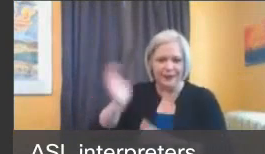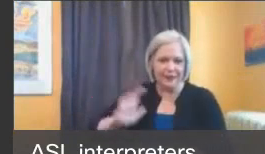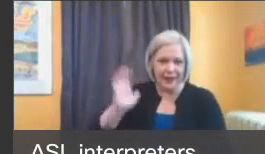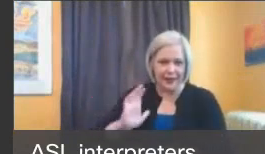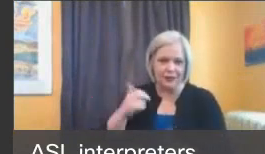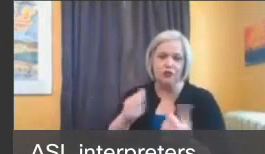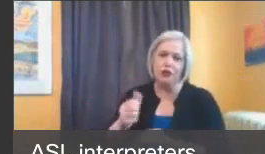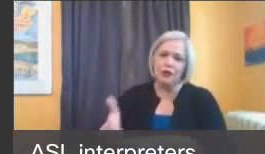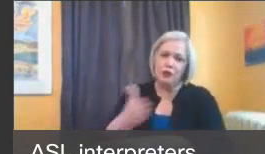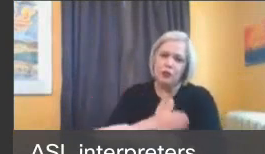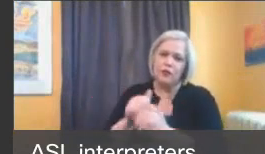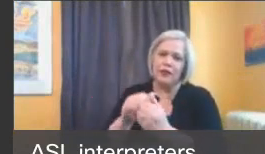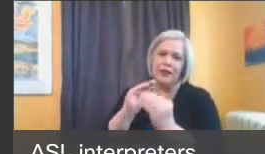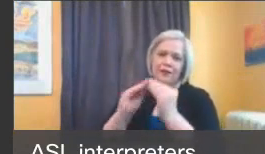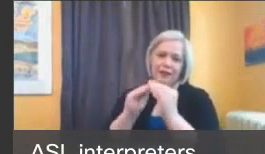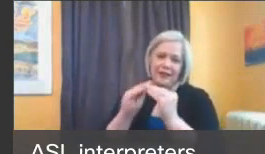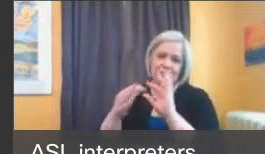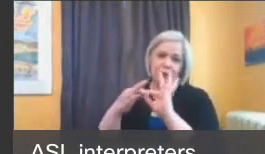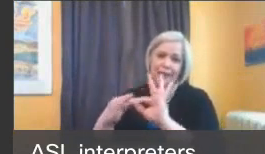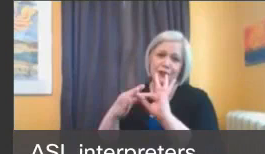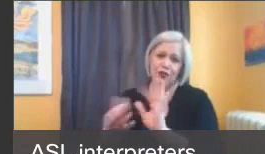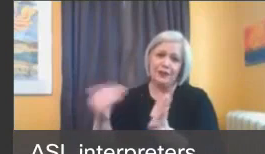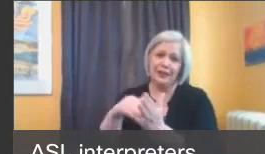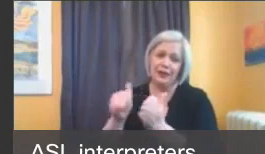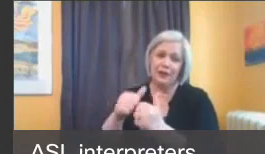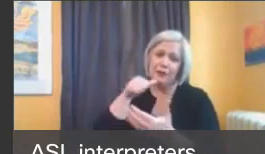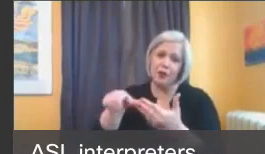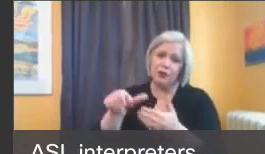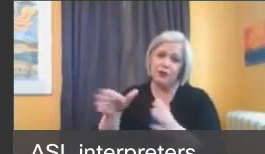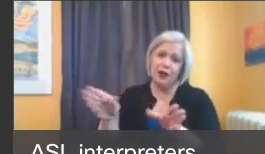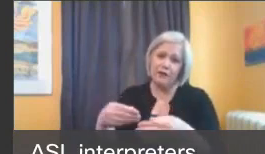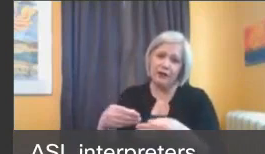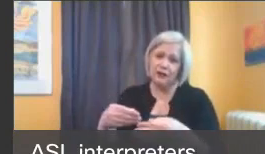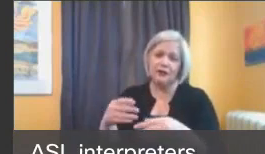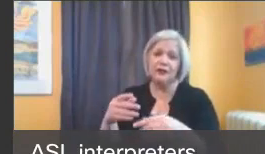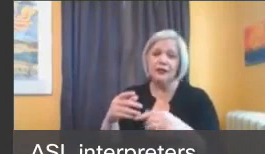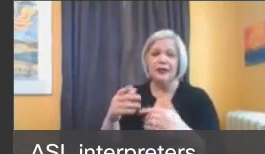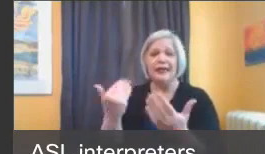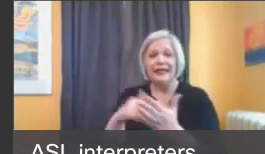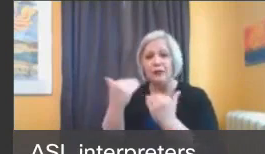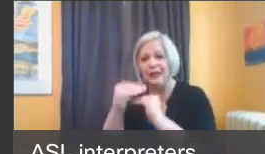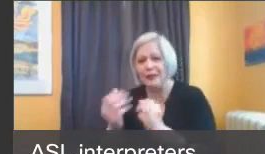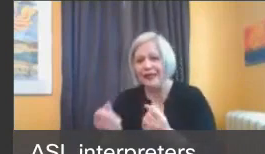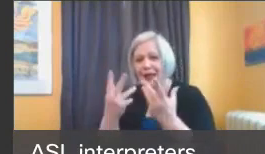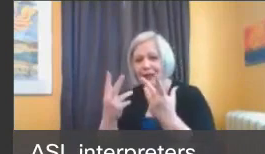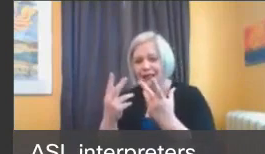those relationships and improve our procedures with the Postal Service to make sure that we limit how many ballots arrive